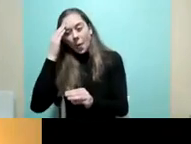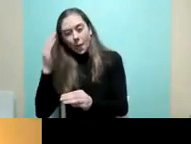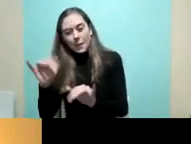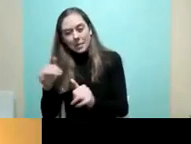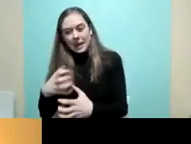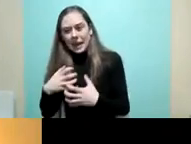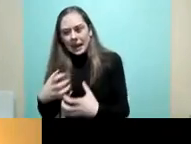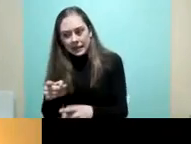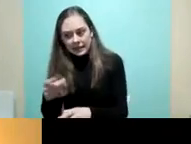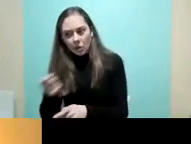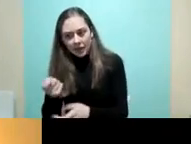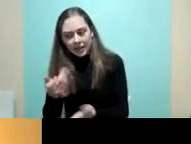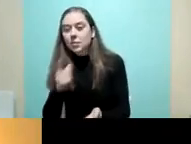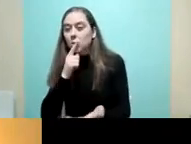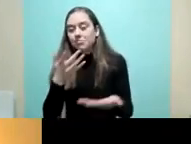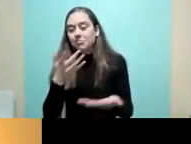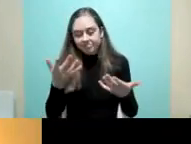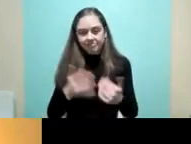thing.